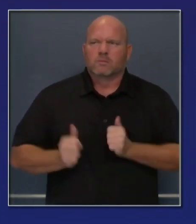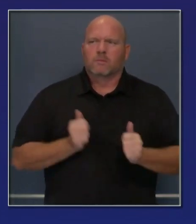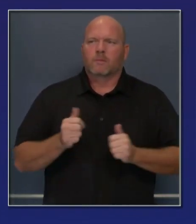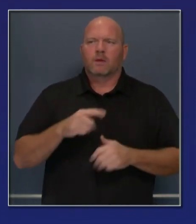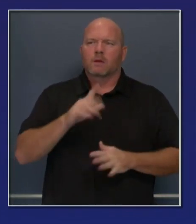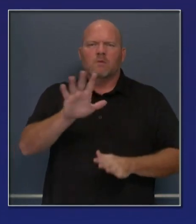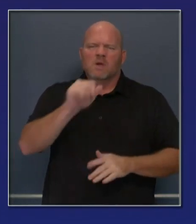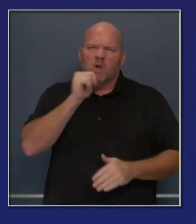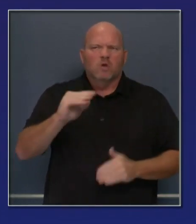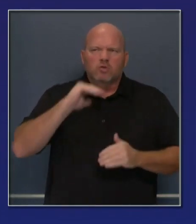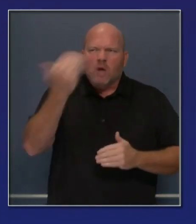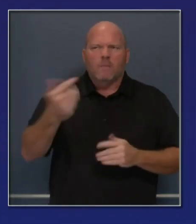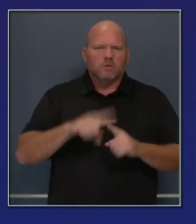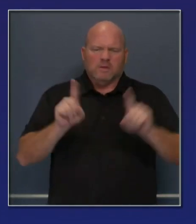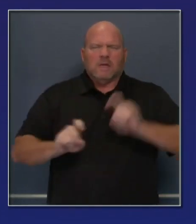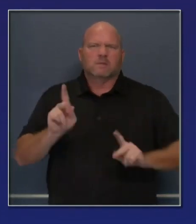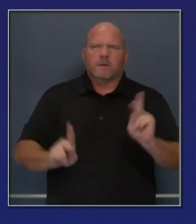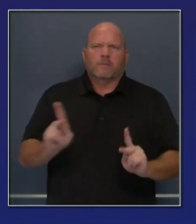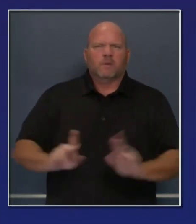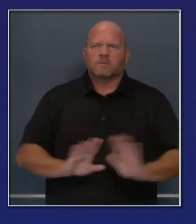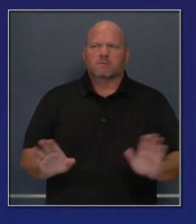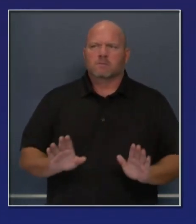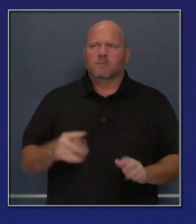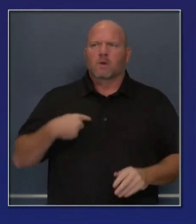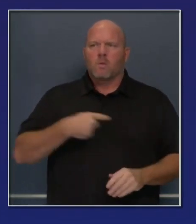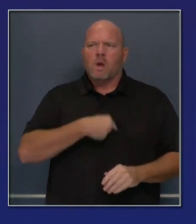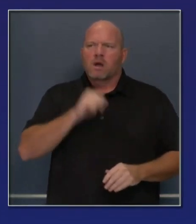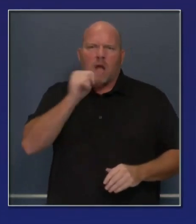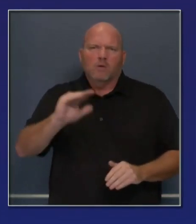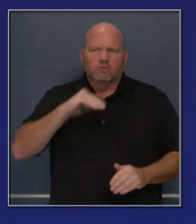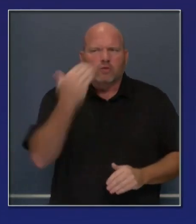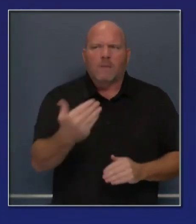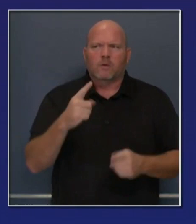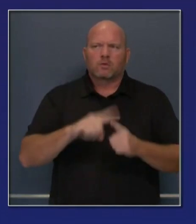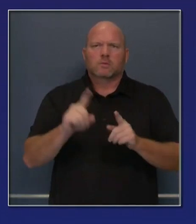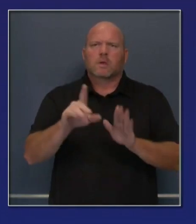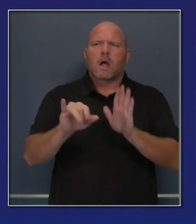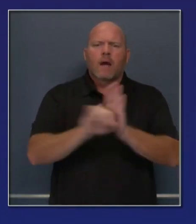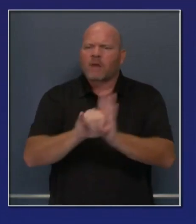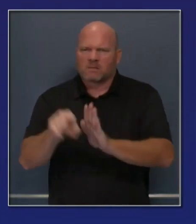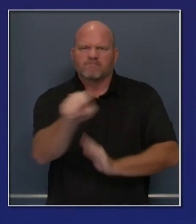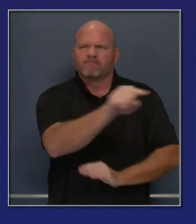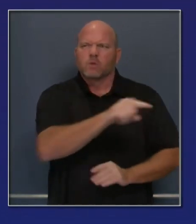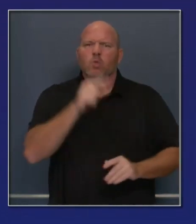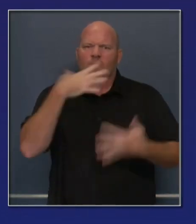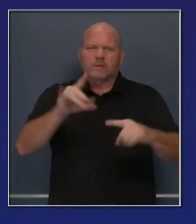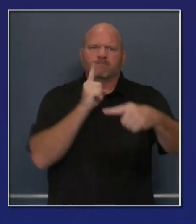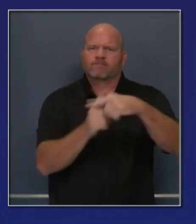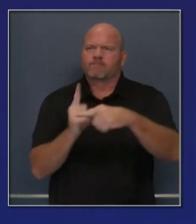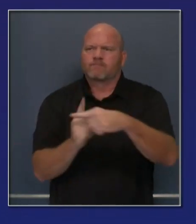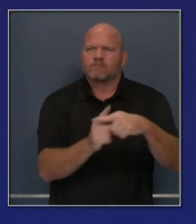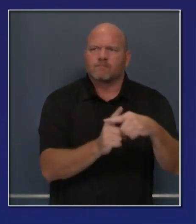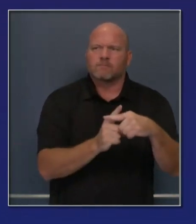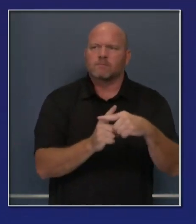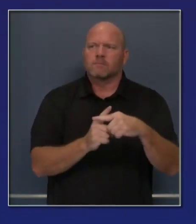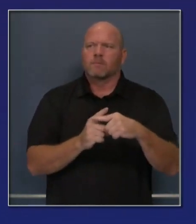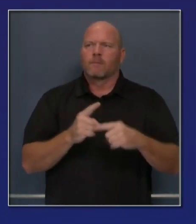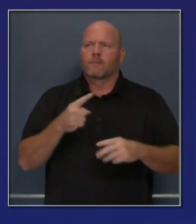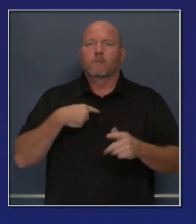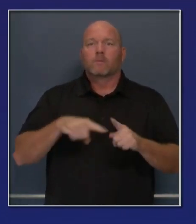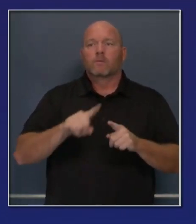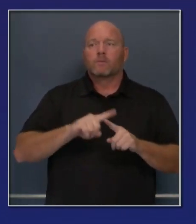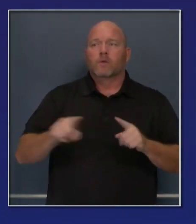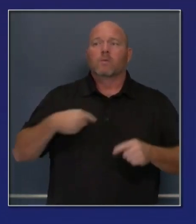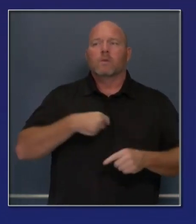of testing people. We're not ashamed of identifying individuals that have been tested positive. But we must make